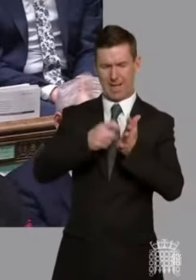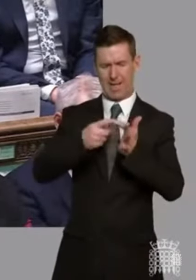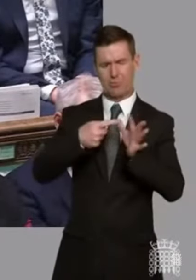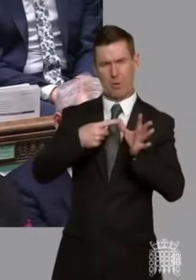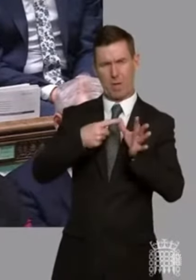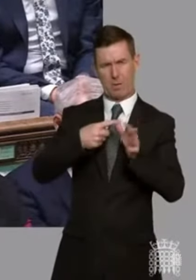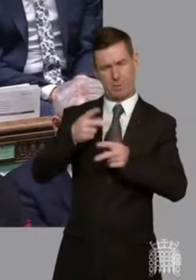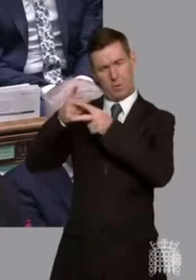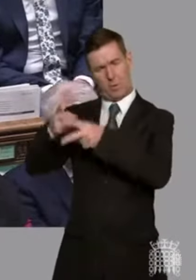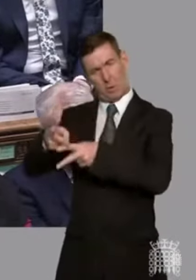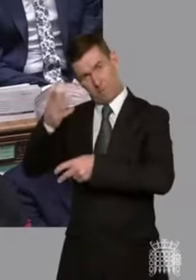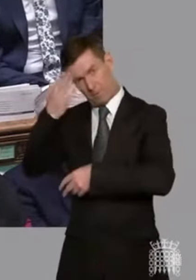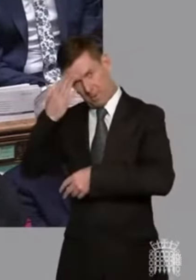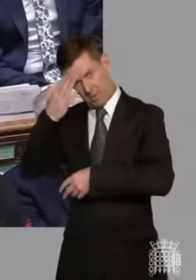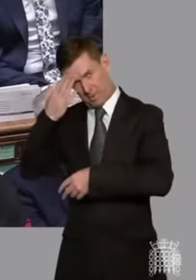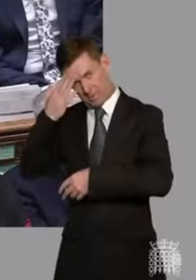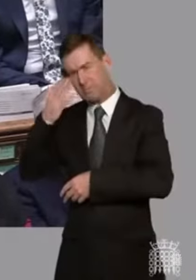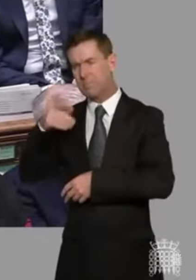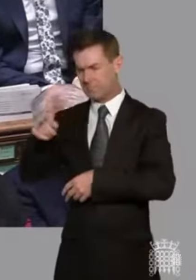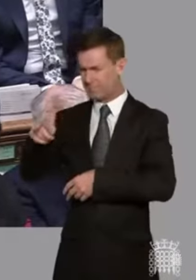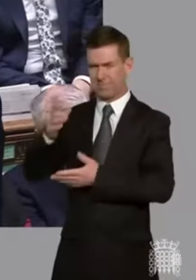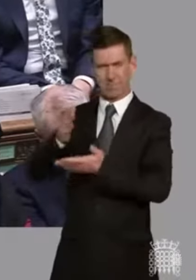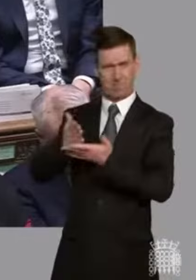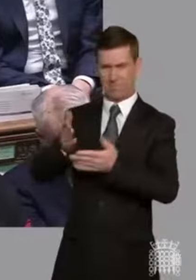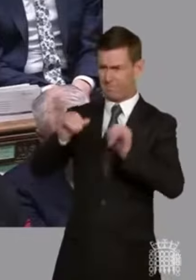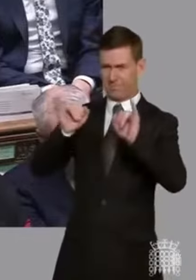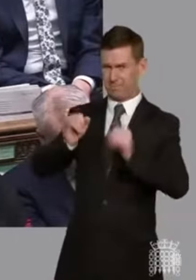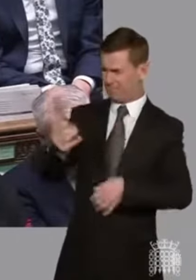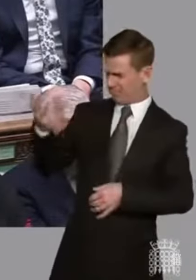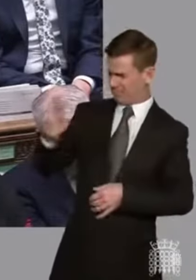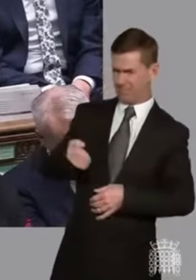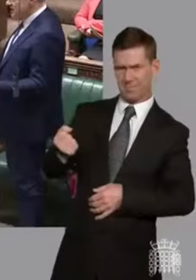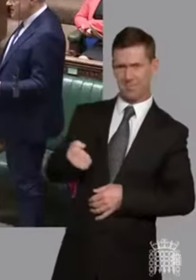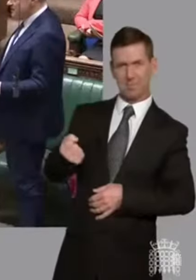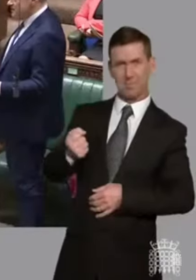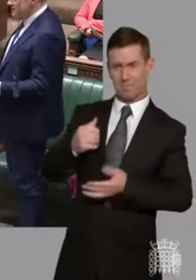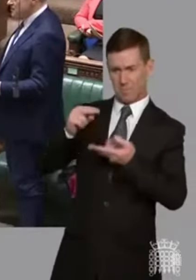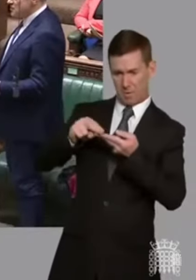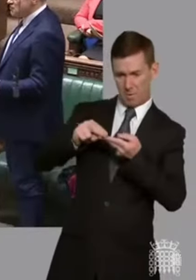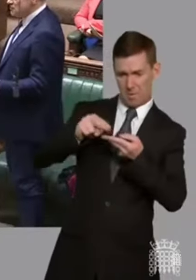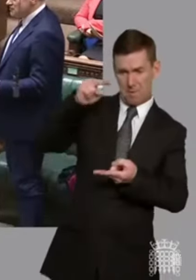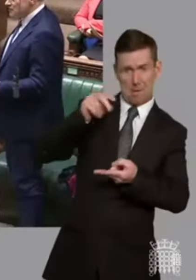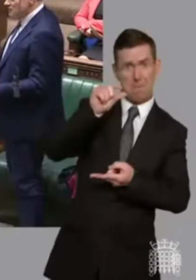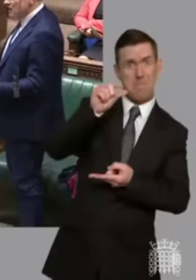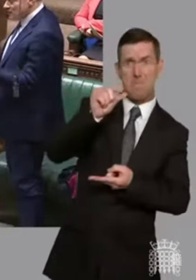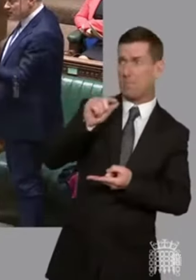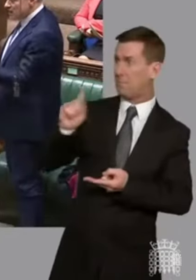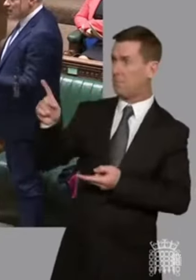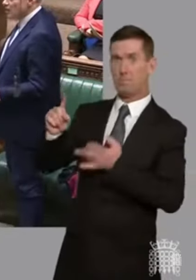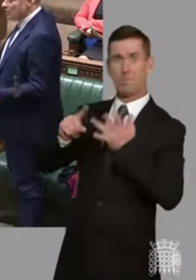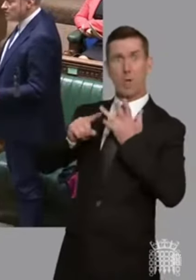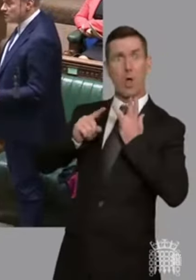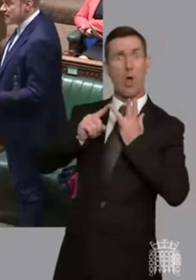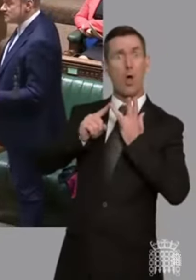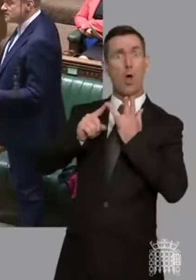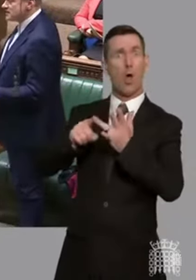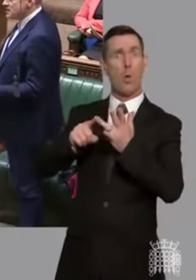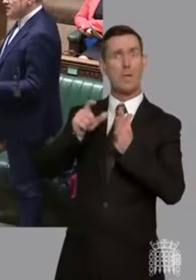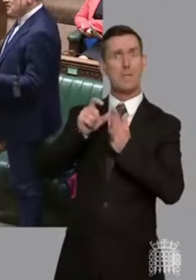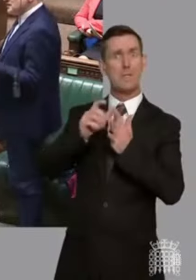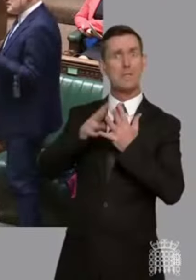the DWP for repayments. The Prime Minister accepted there was a problem and set up an independent review, and we welcomed